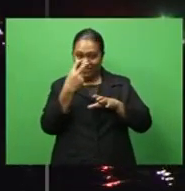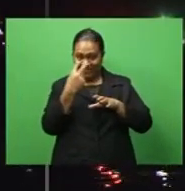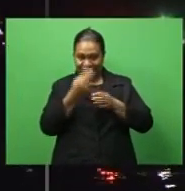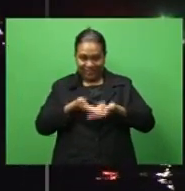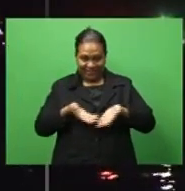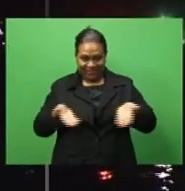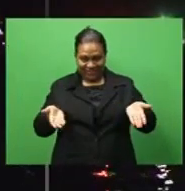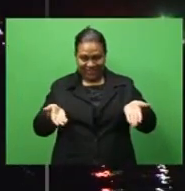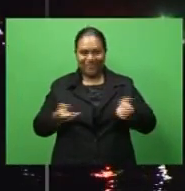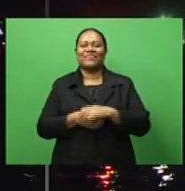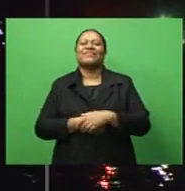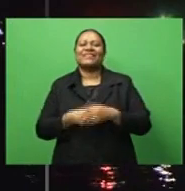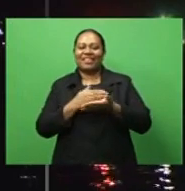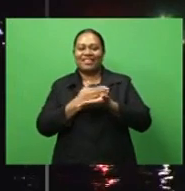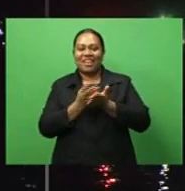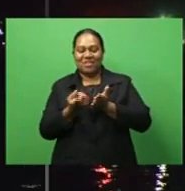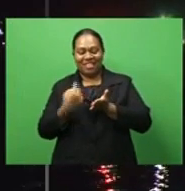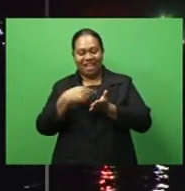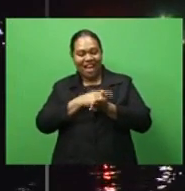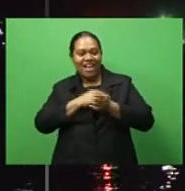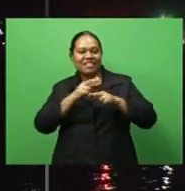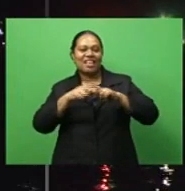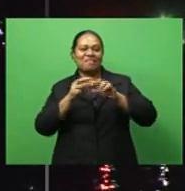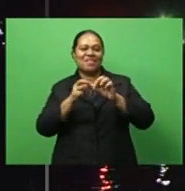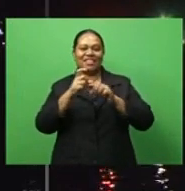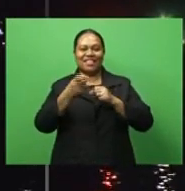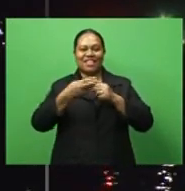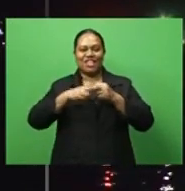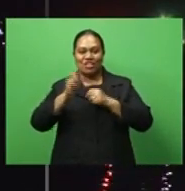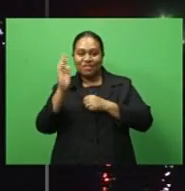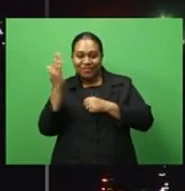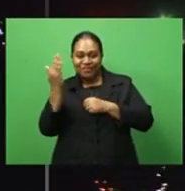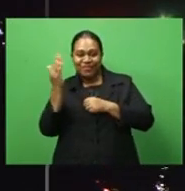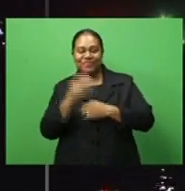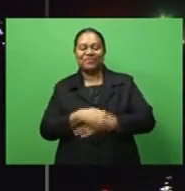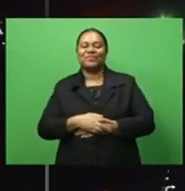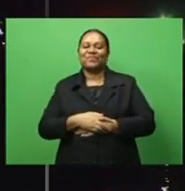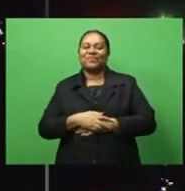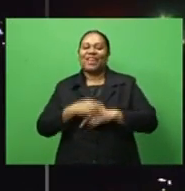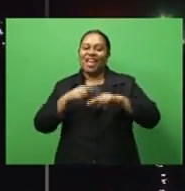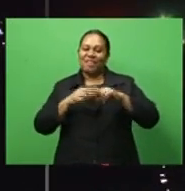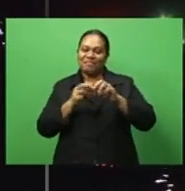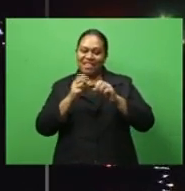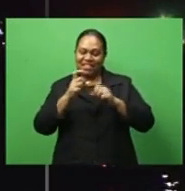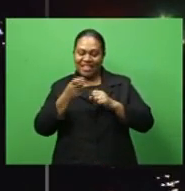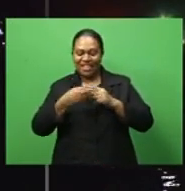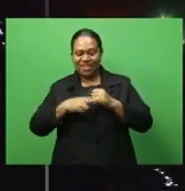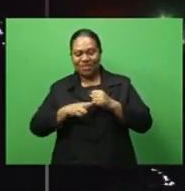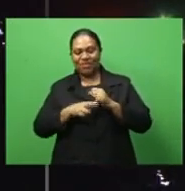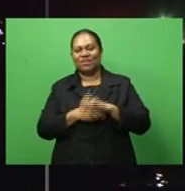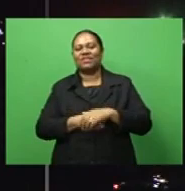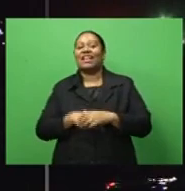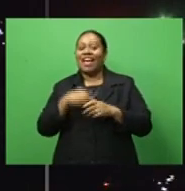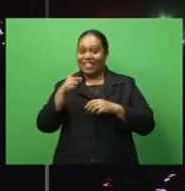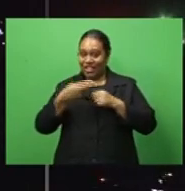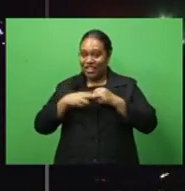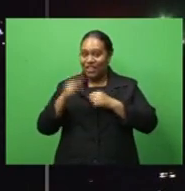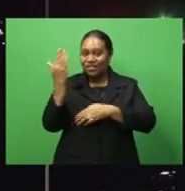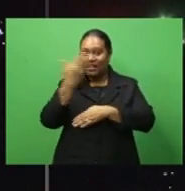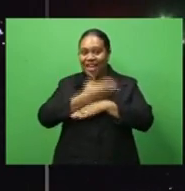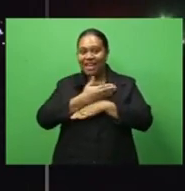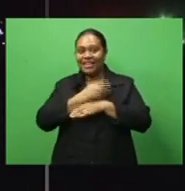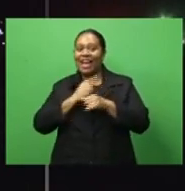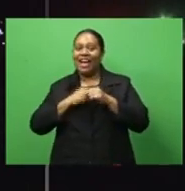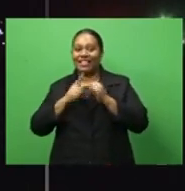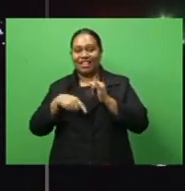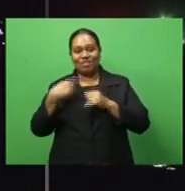fbcnews@fbc.com.fj. Share it with us on our FBC News Facebook page and our Twitter page at FBC_news. That's your news for tonight.